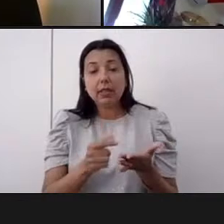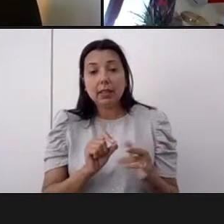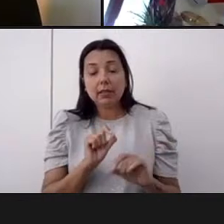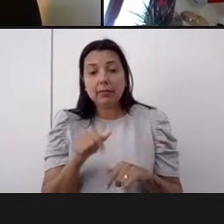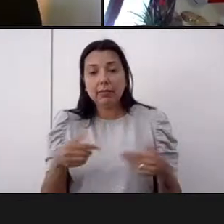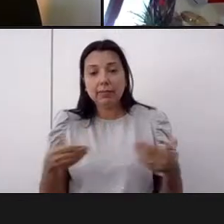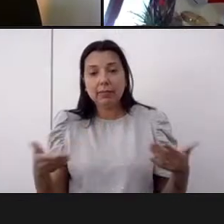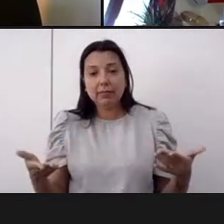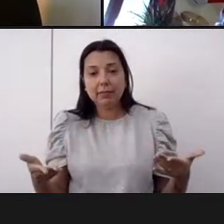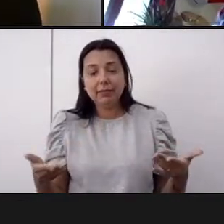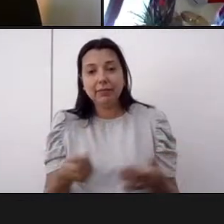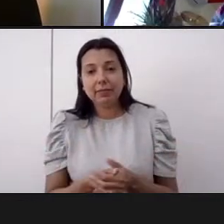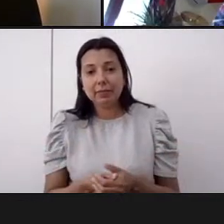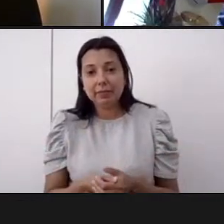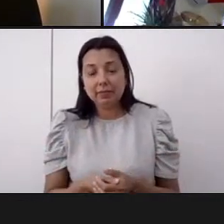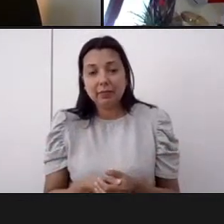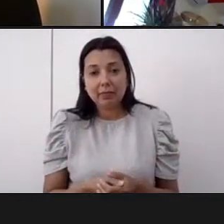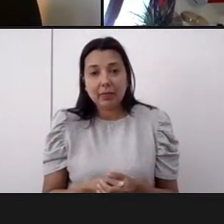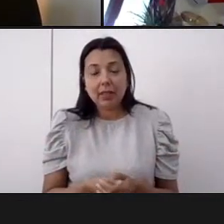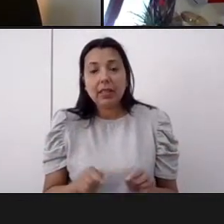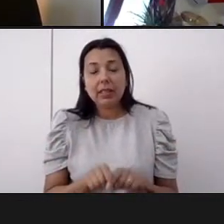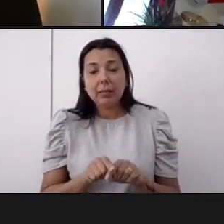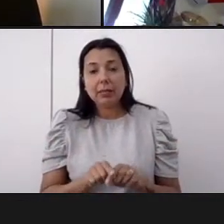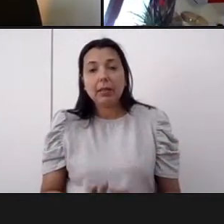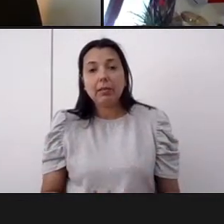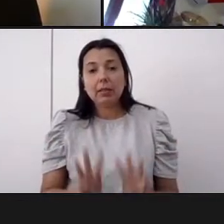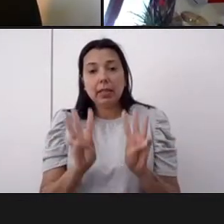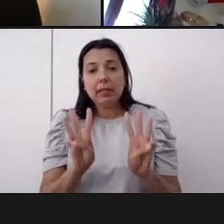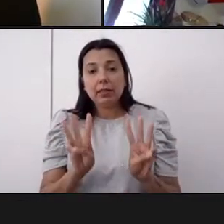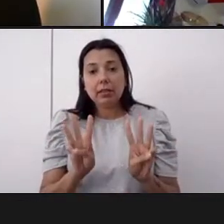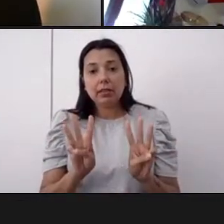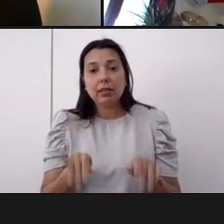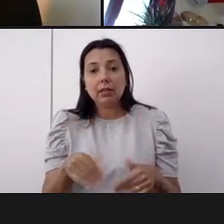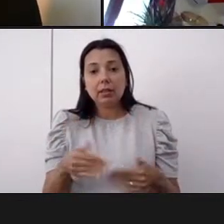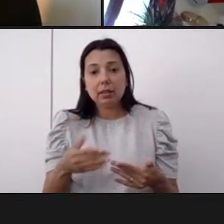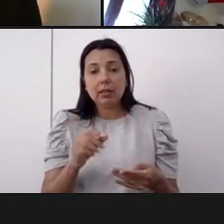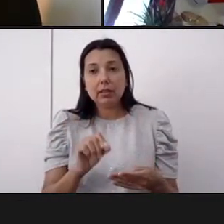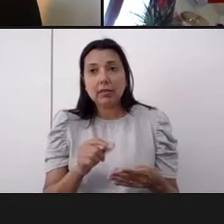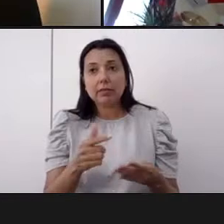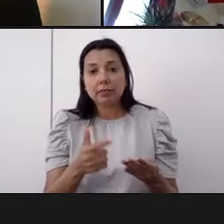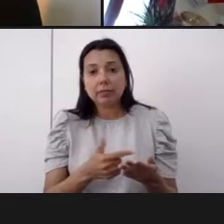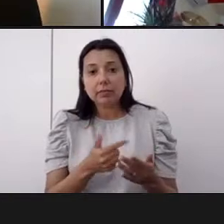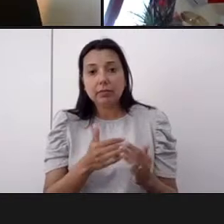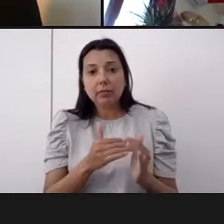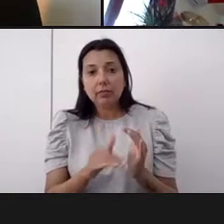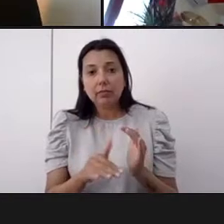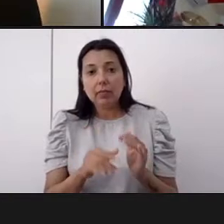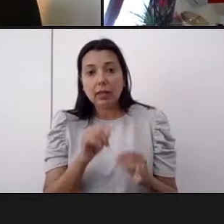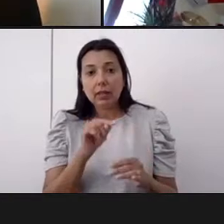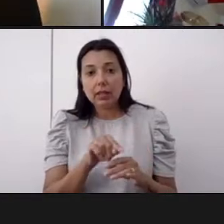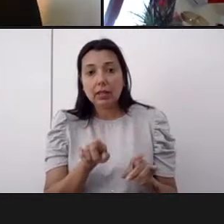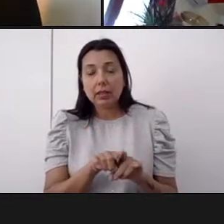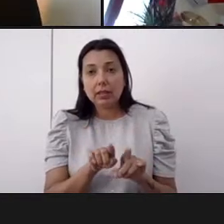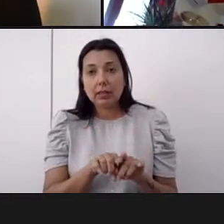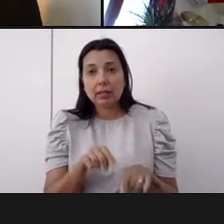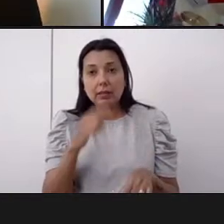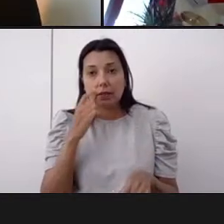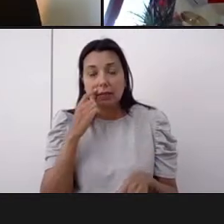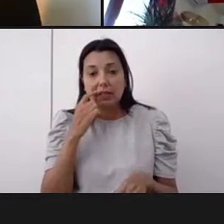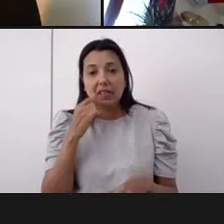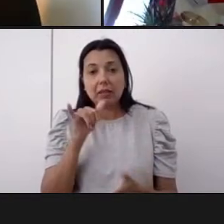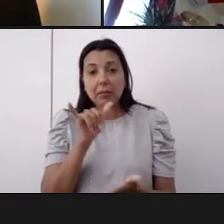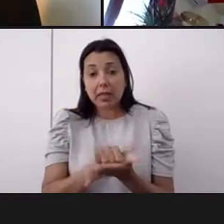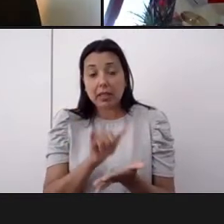the ENAP website for free on the digital version. If you want the printed version of the